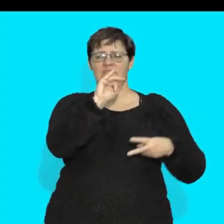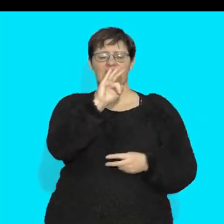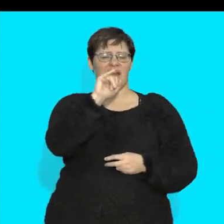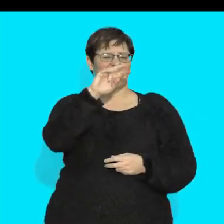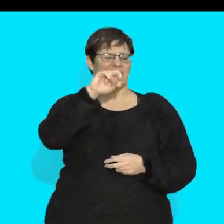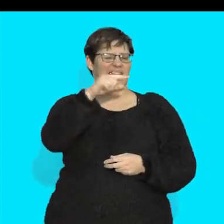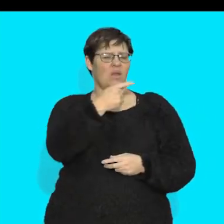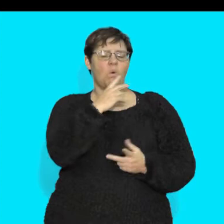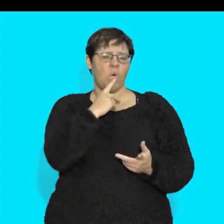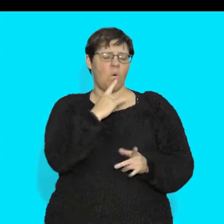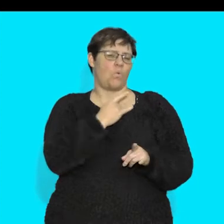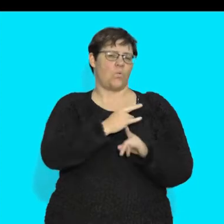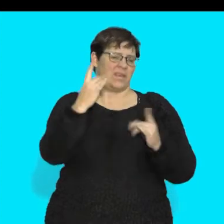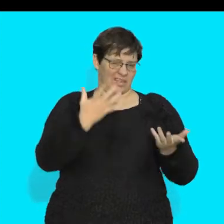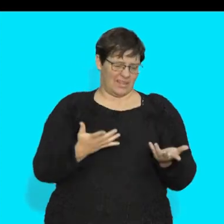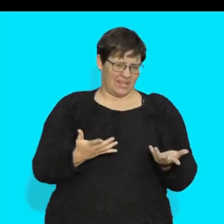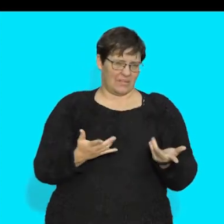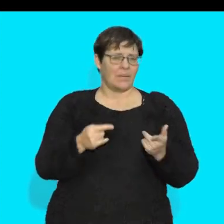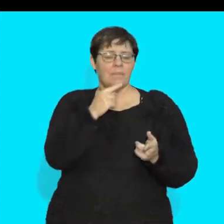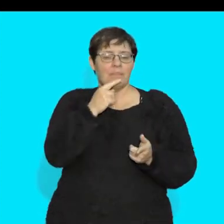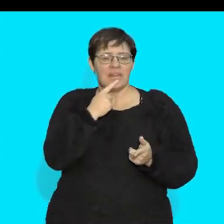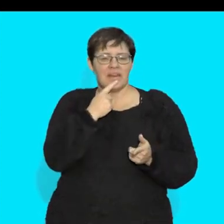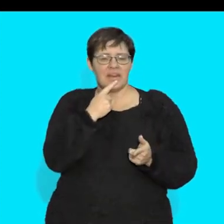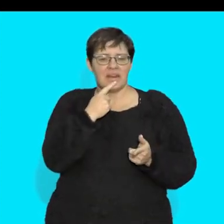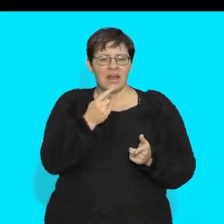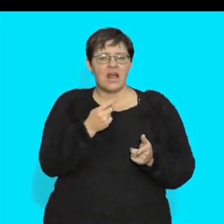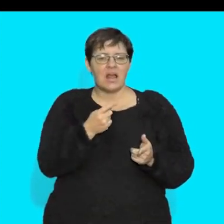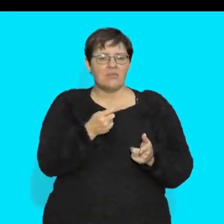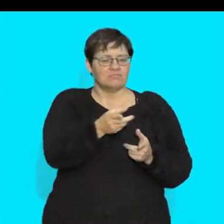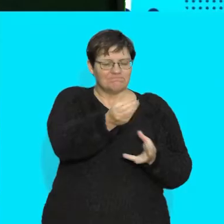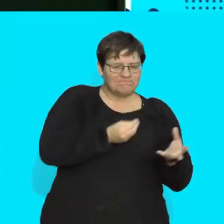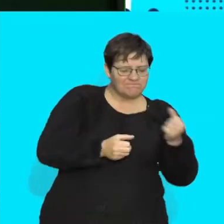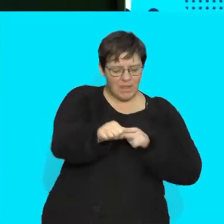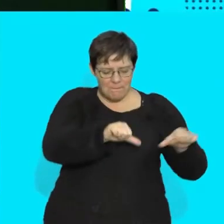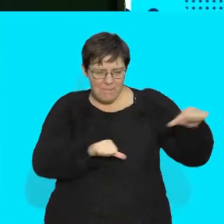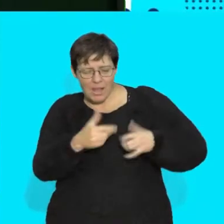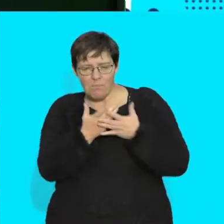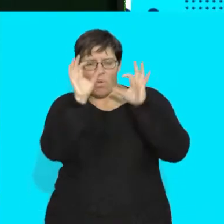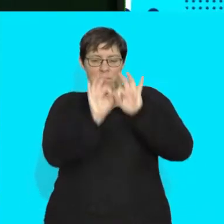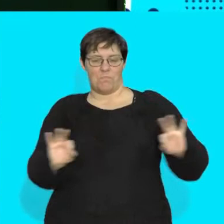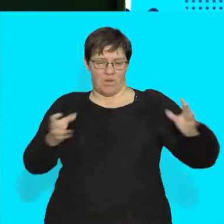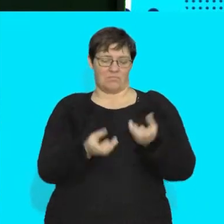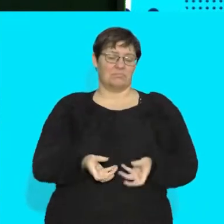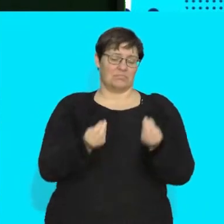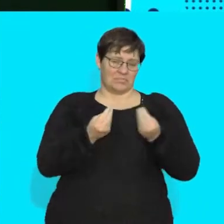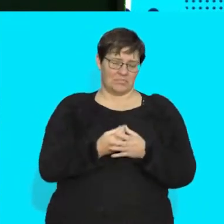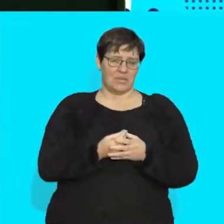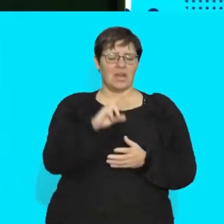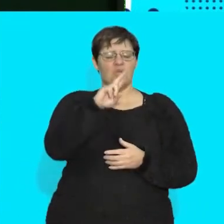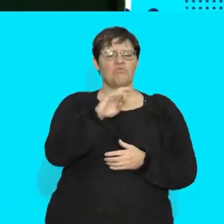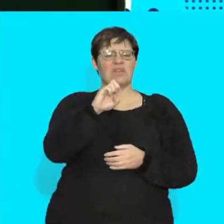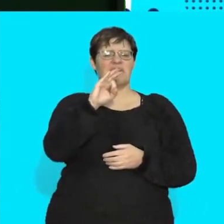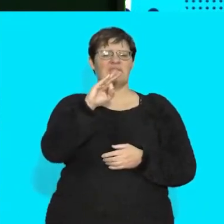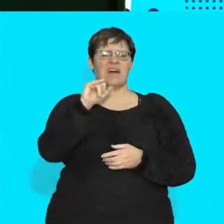electro winning. It's just getting back stuff, making it purer. Electro refining, it's a process of getting